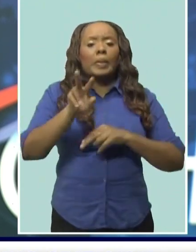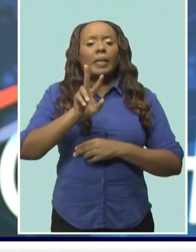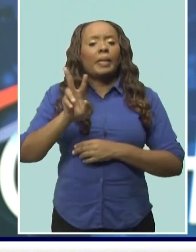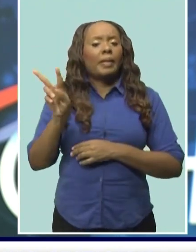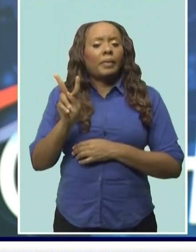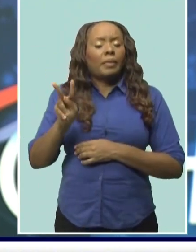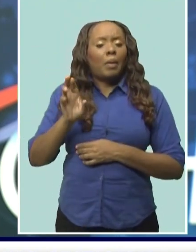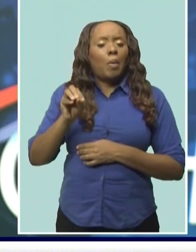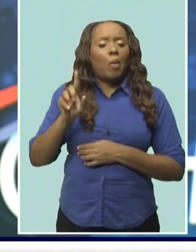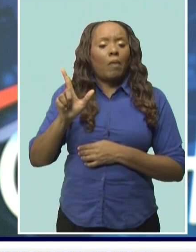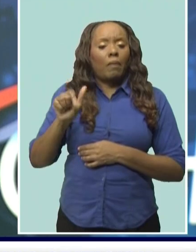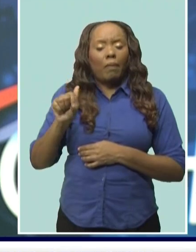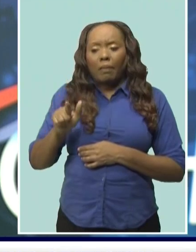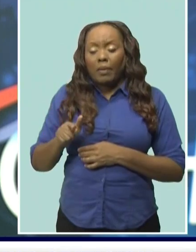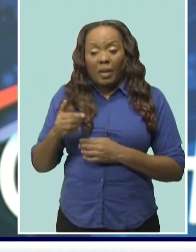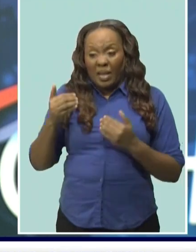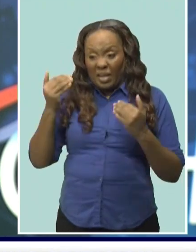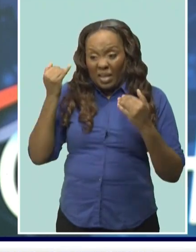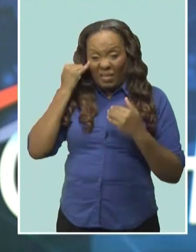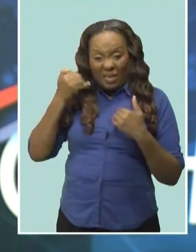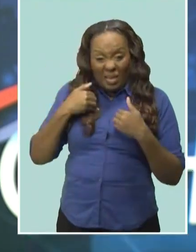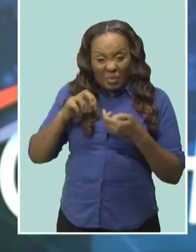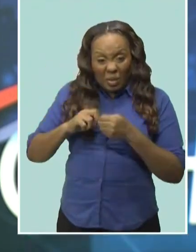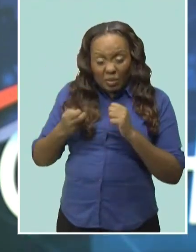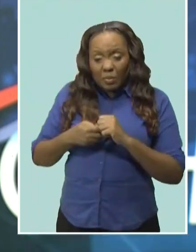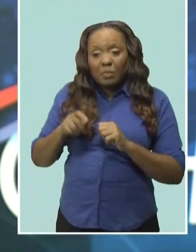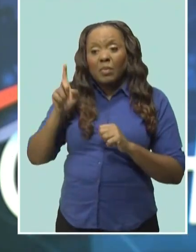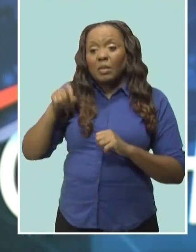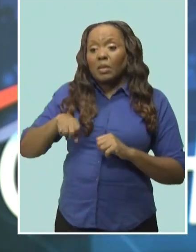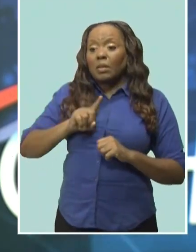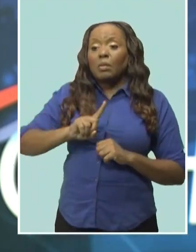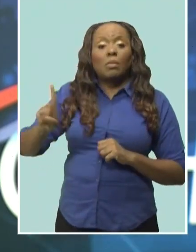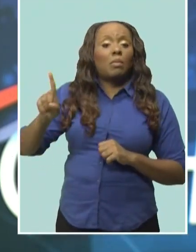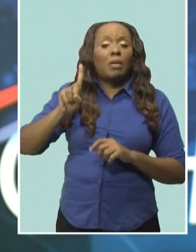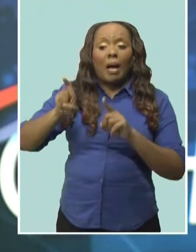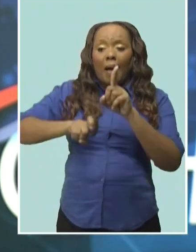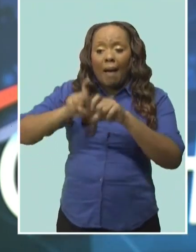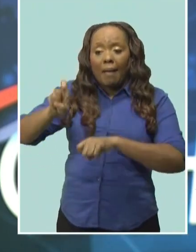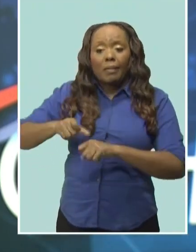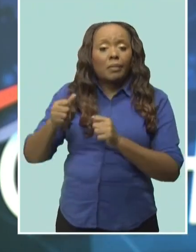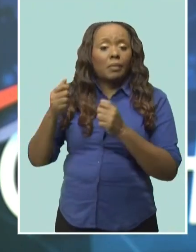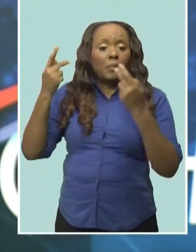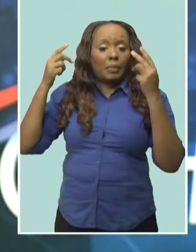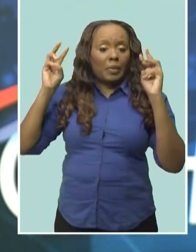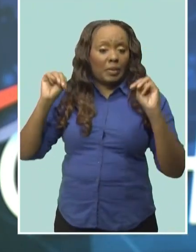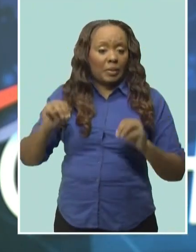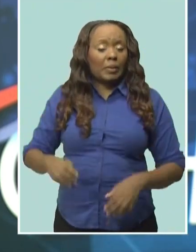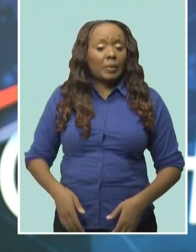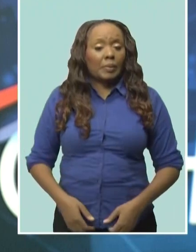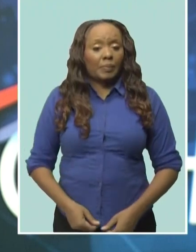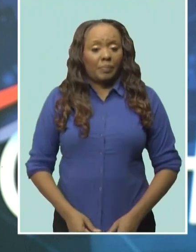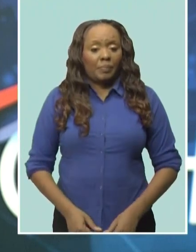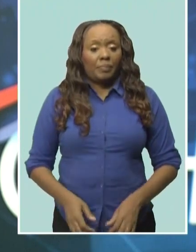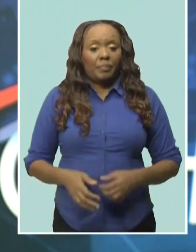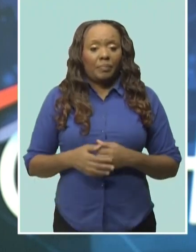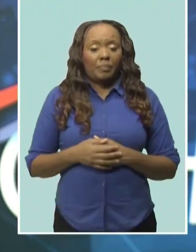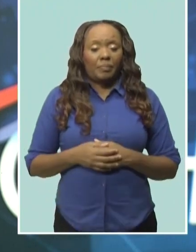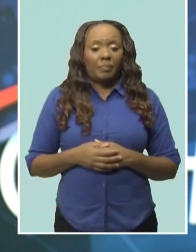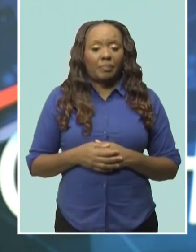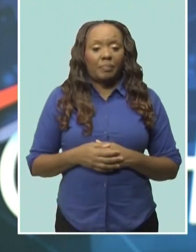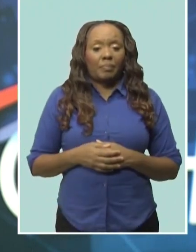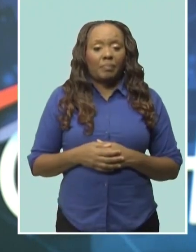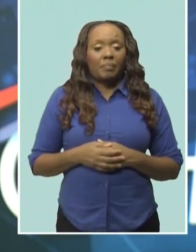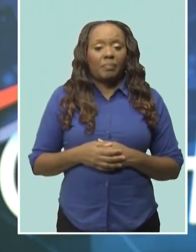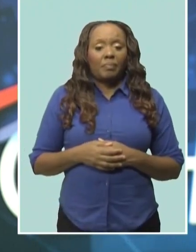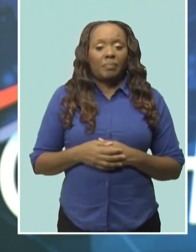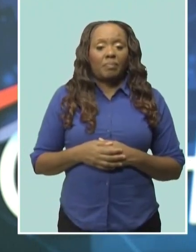had to the Prime Minister and World Cup organisers. Meanwhile, during that meeting, it was confirmed work to craft a new